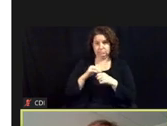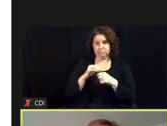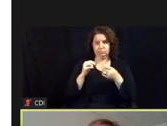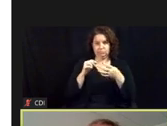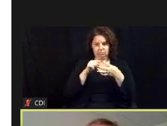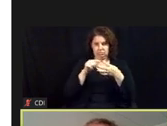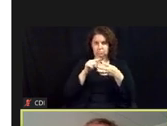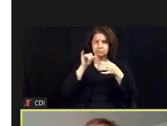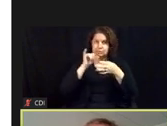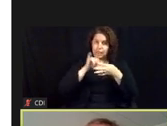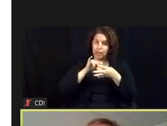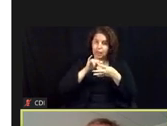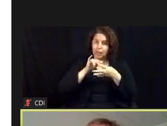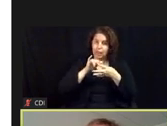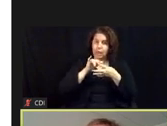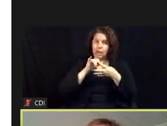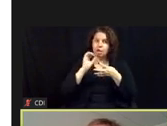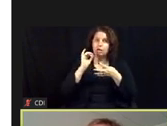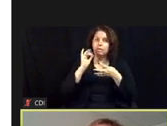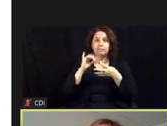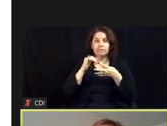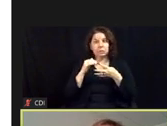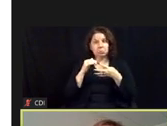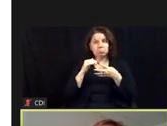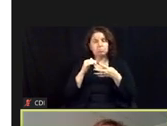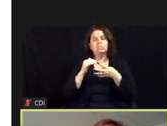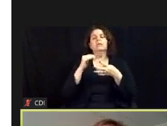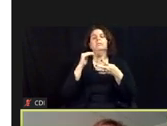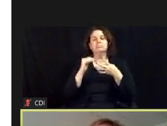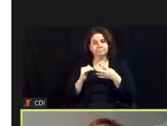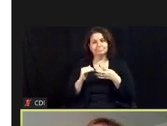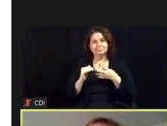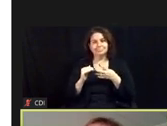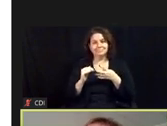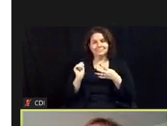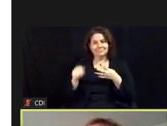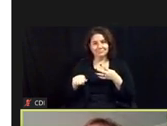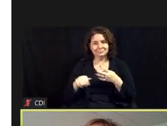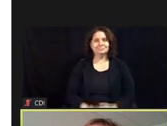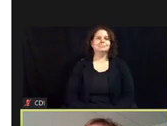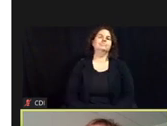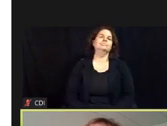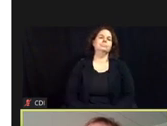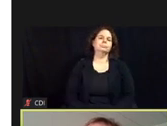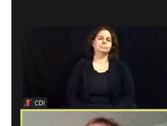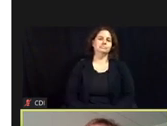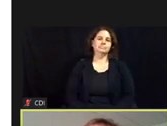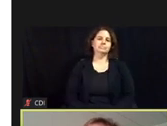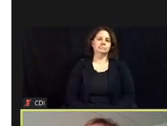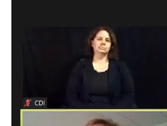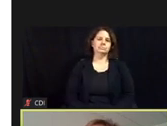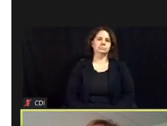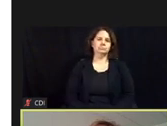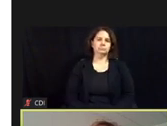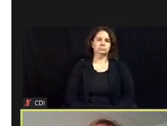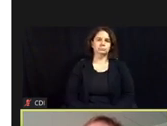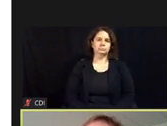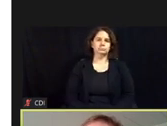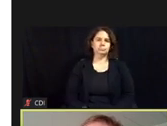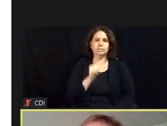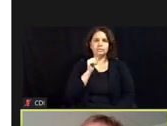It's incremental. Sectors progressively move to more open operations in each tier. So you might open restaurants, for example,